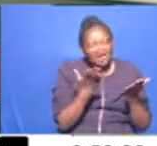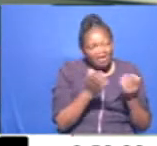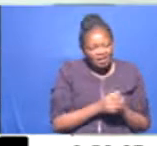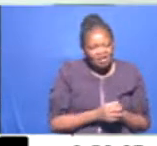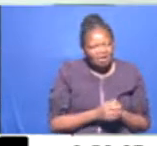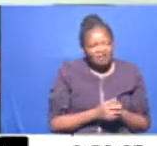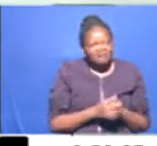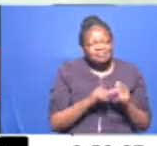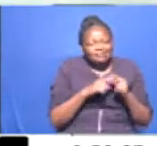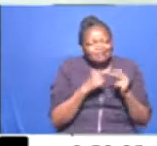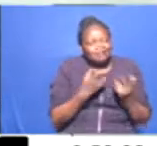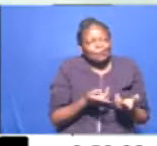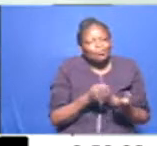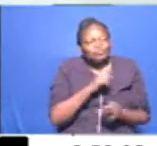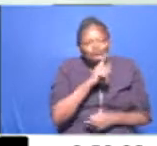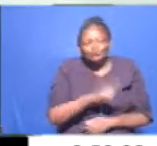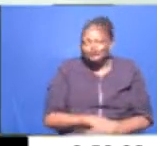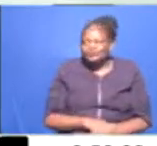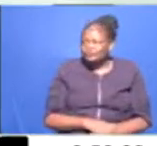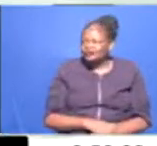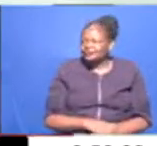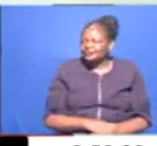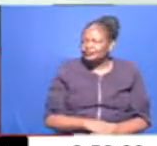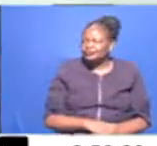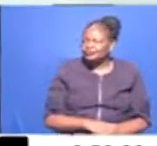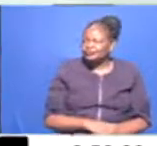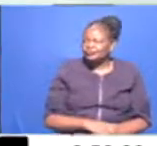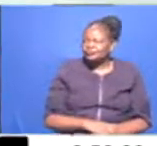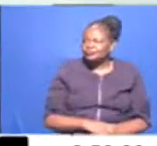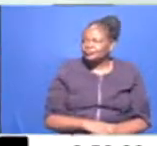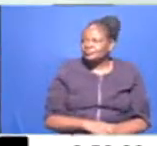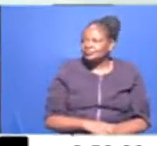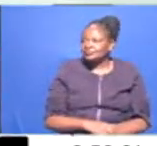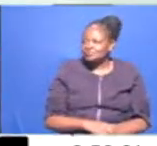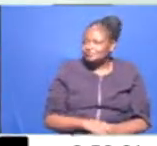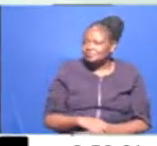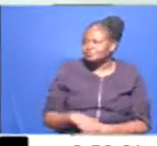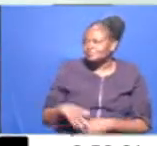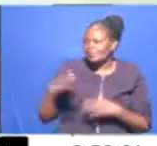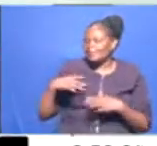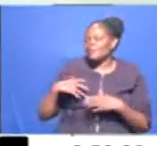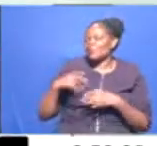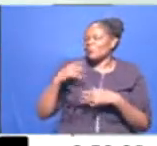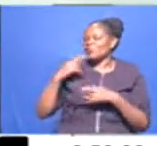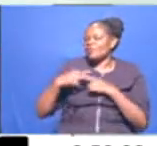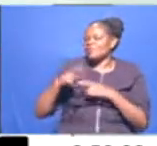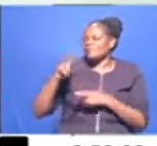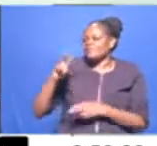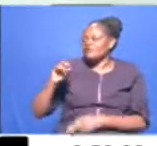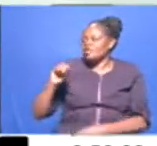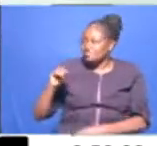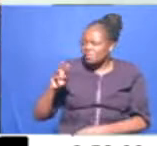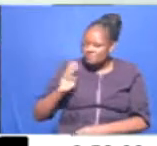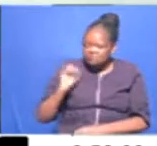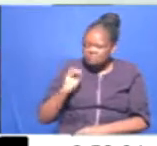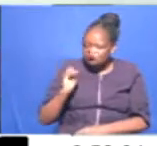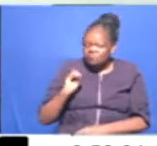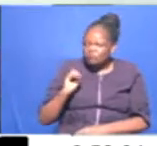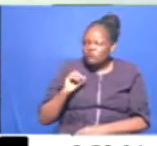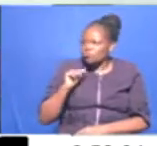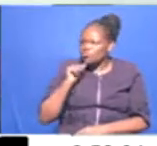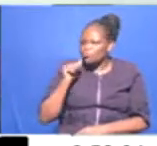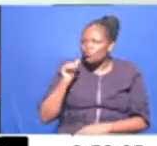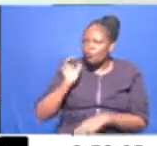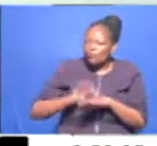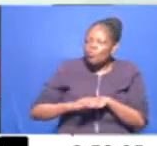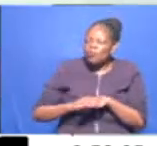they start? Great. I prefer that we don't call them victims, because it's a space of, it's an unfamiliar space for all of